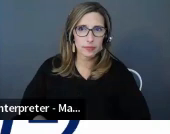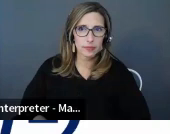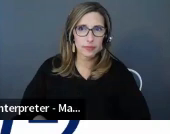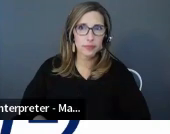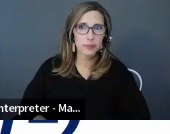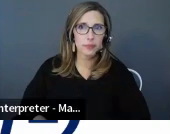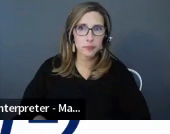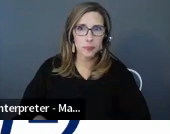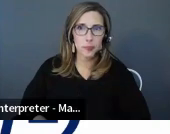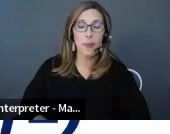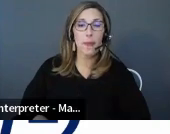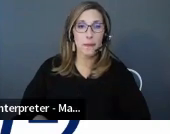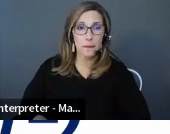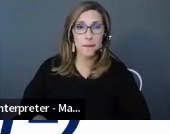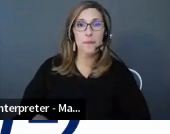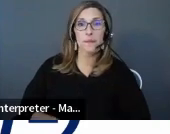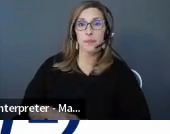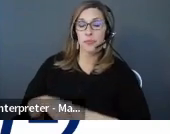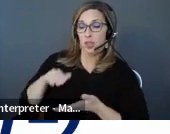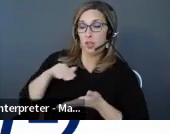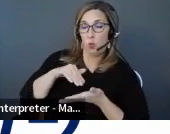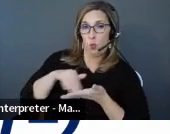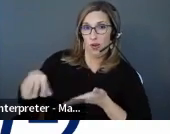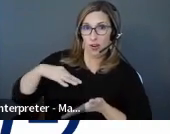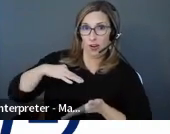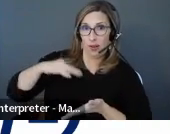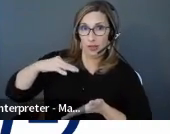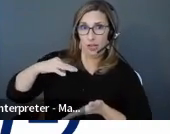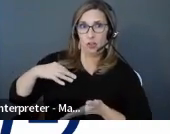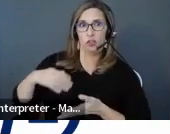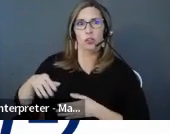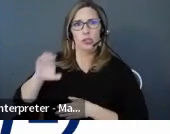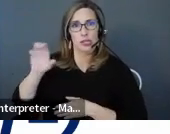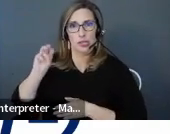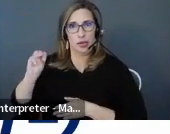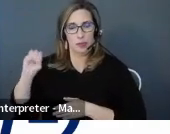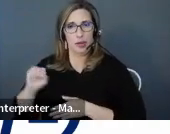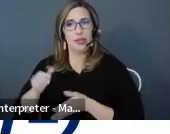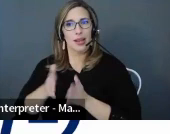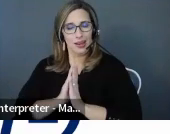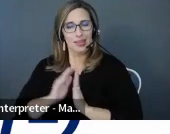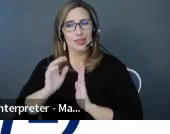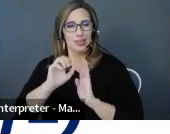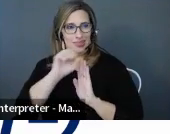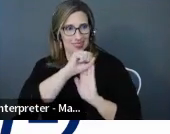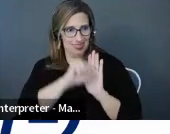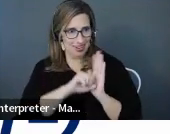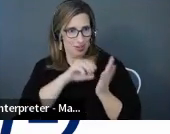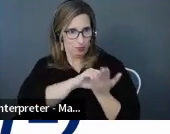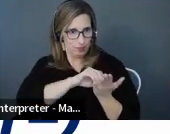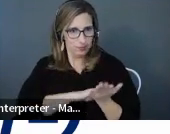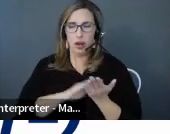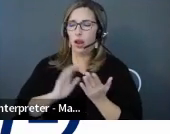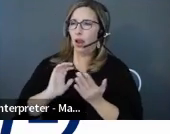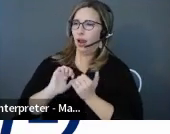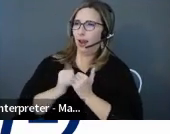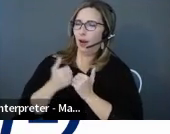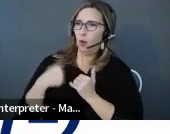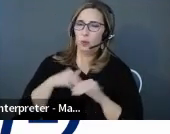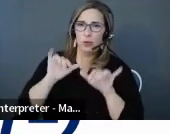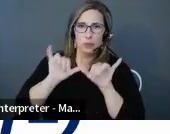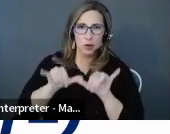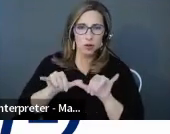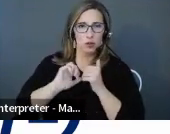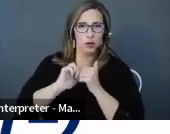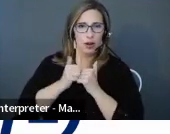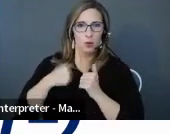Throughout the waiver application, CMS asks that states describe 1. The measures and processes that the state uses to determine that each